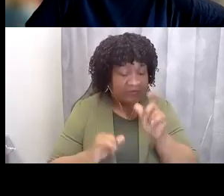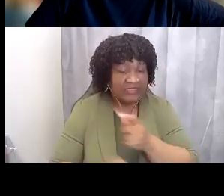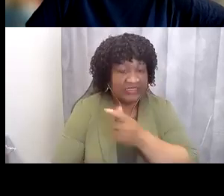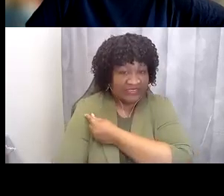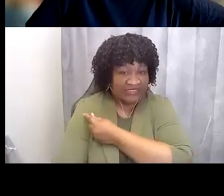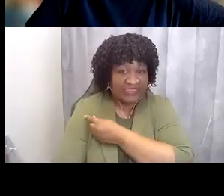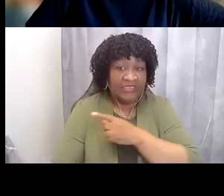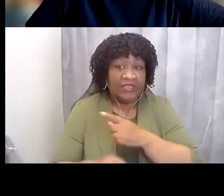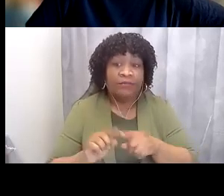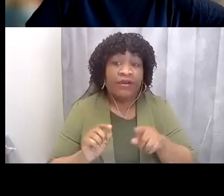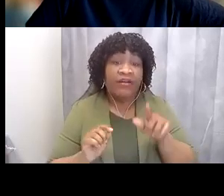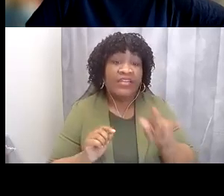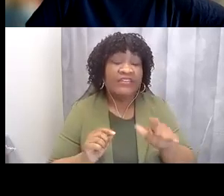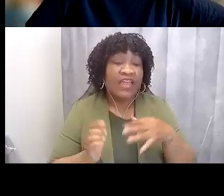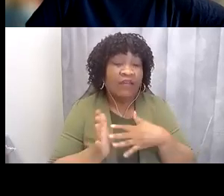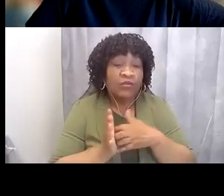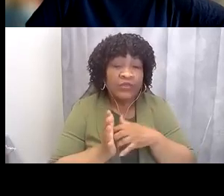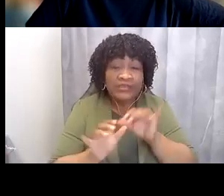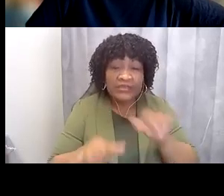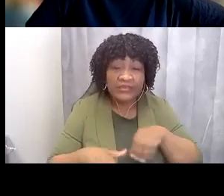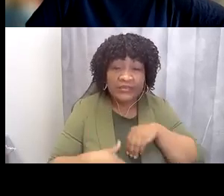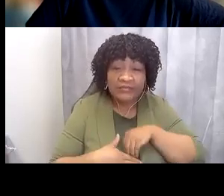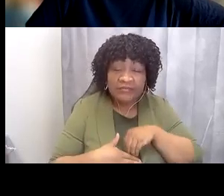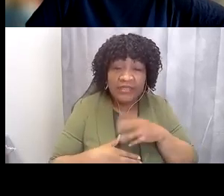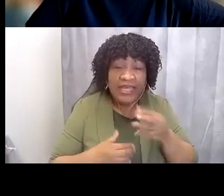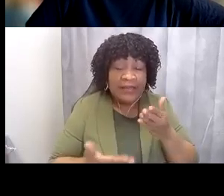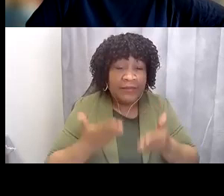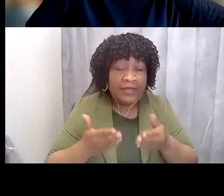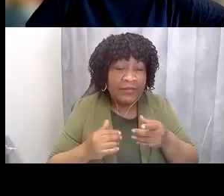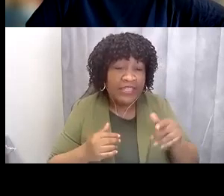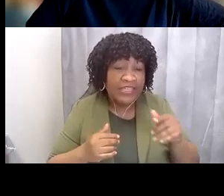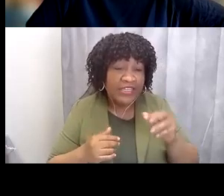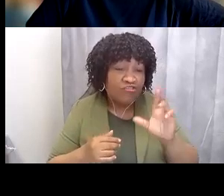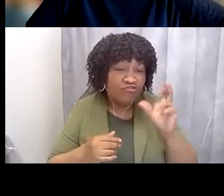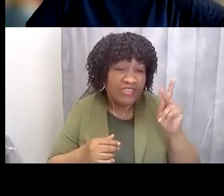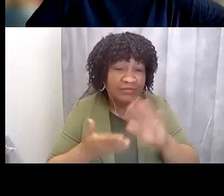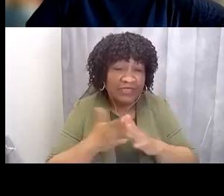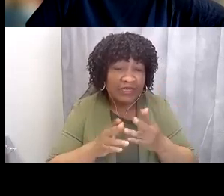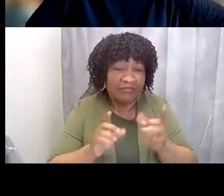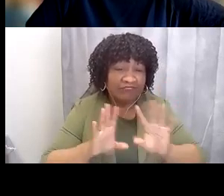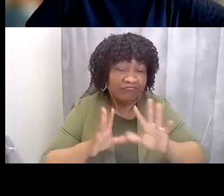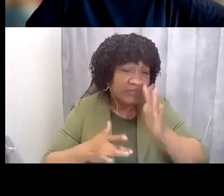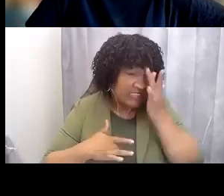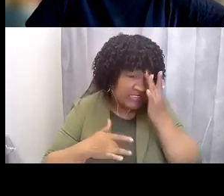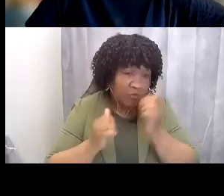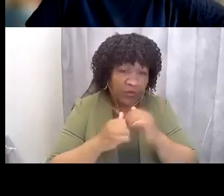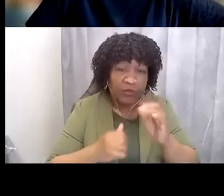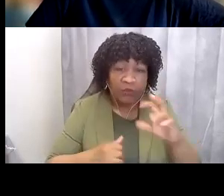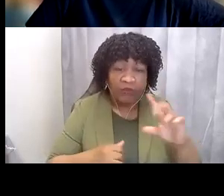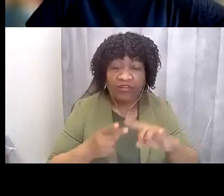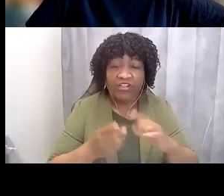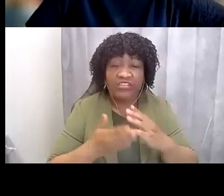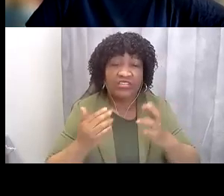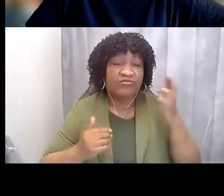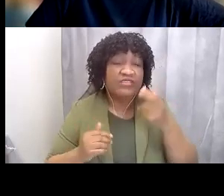but if they are immunocompromised and at risk of getting, severely sick with COVID, or there's some reason